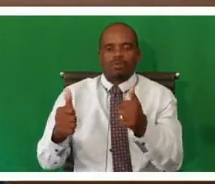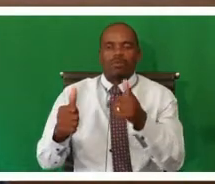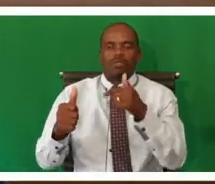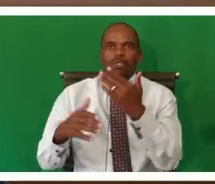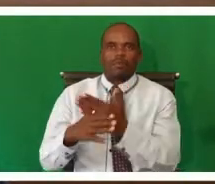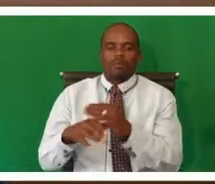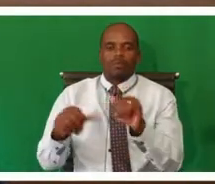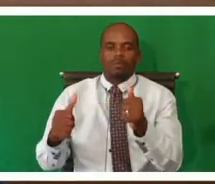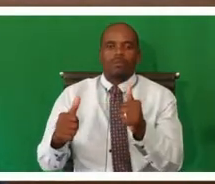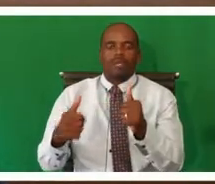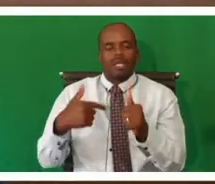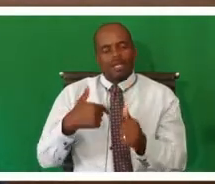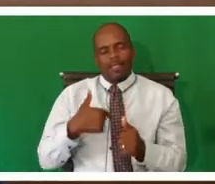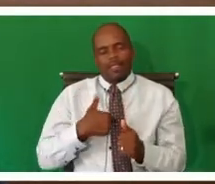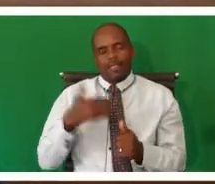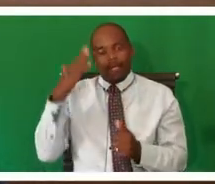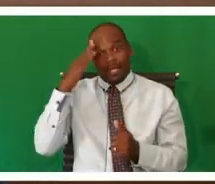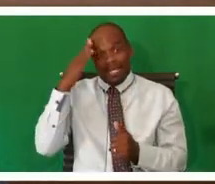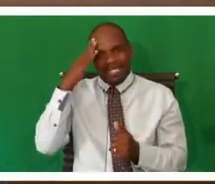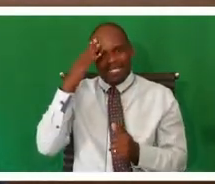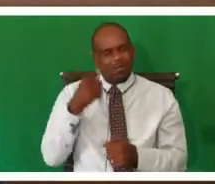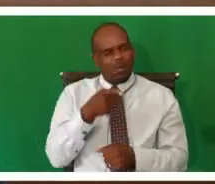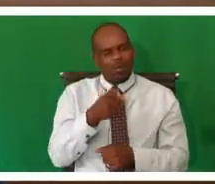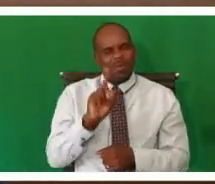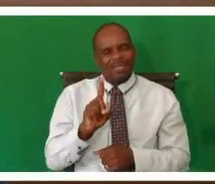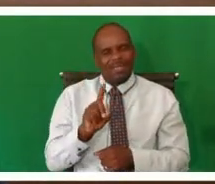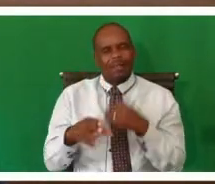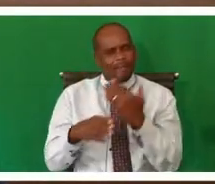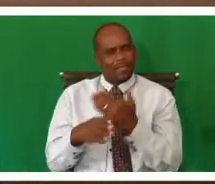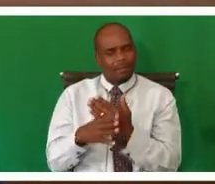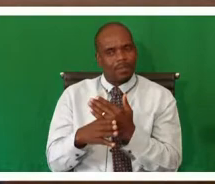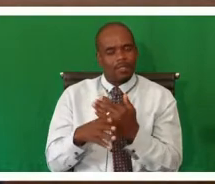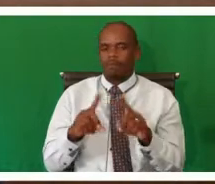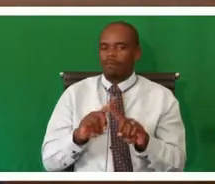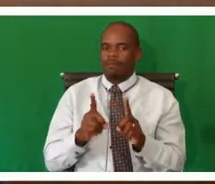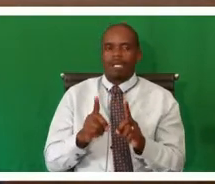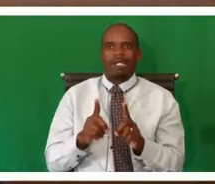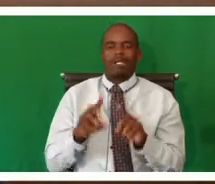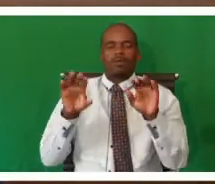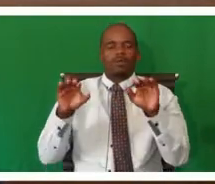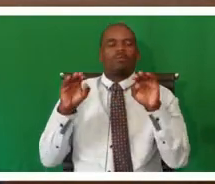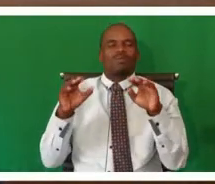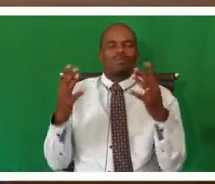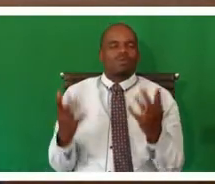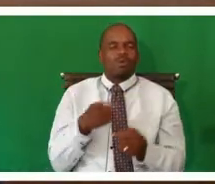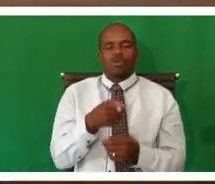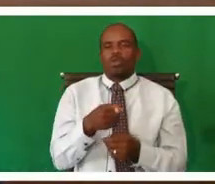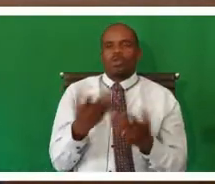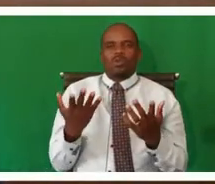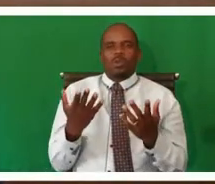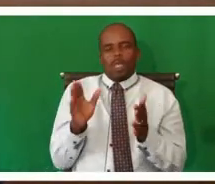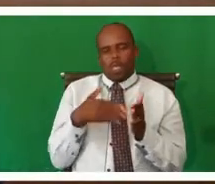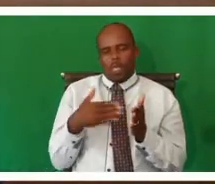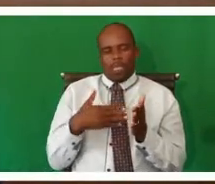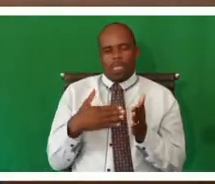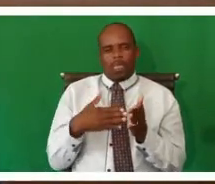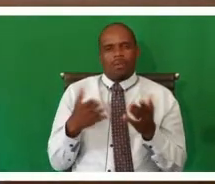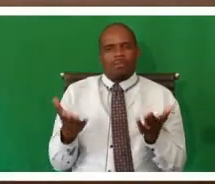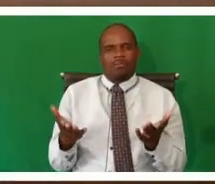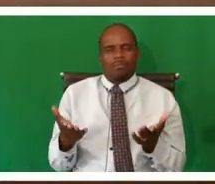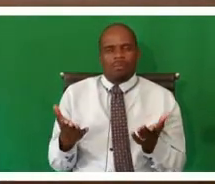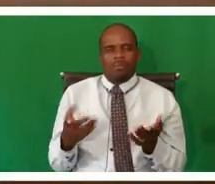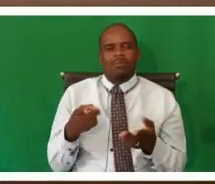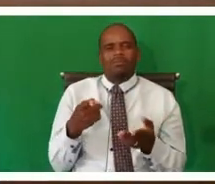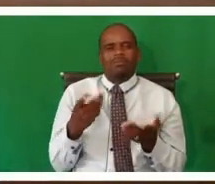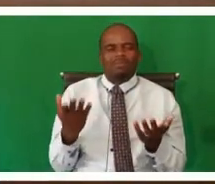mara ho batho ba senang letho ya lekeno ho bona e ba ntho nyana. Re tla tswela pele ho fihlela economy ya